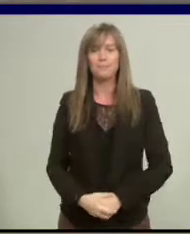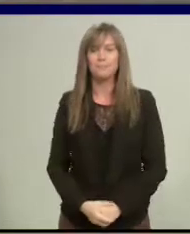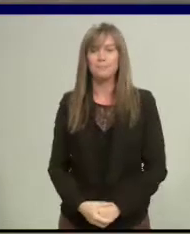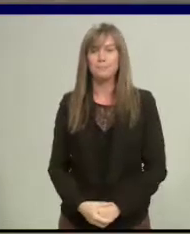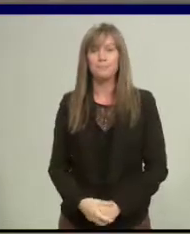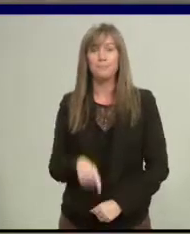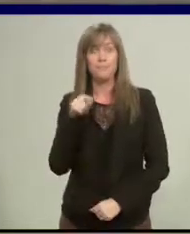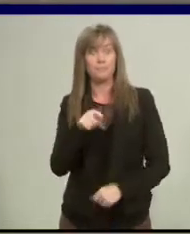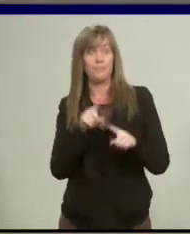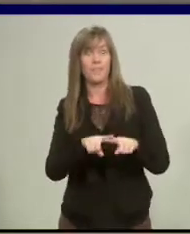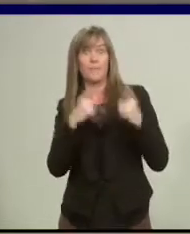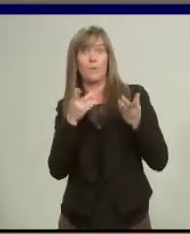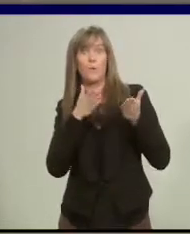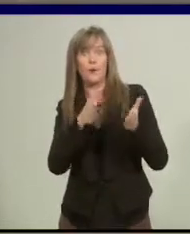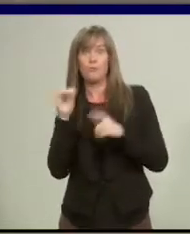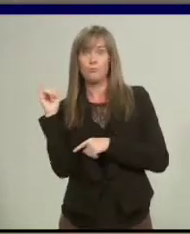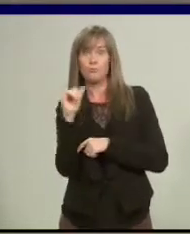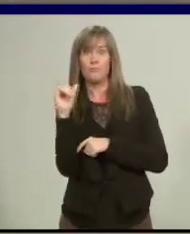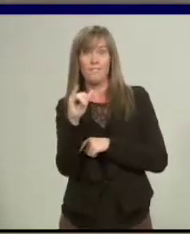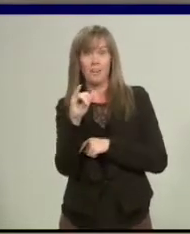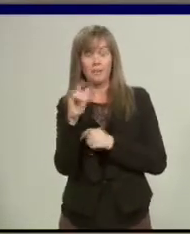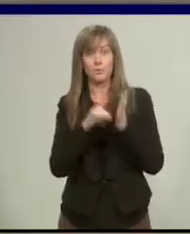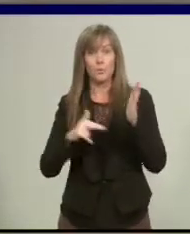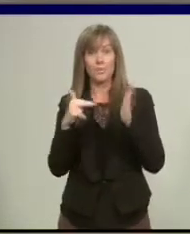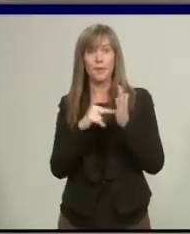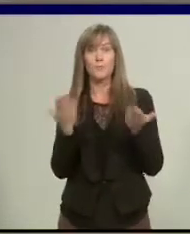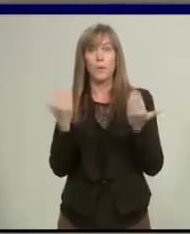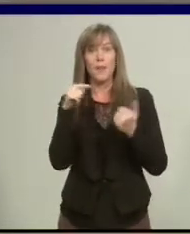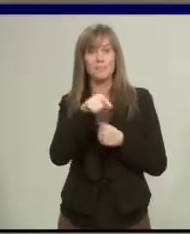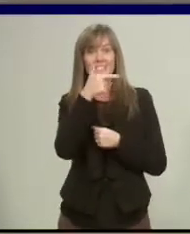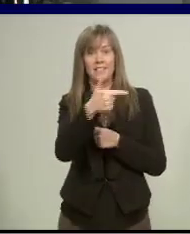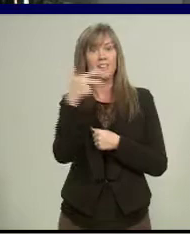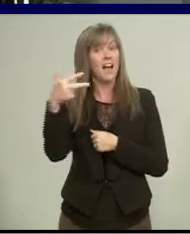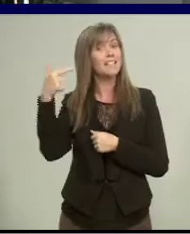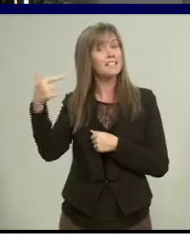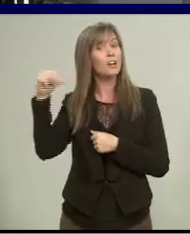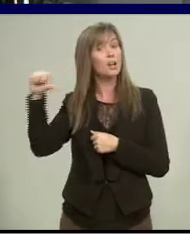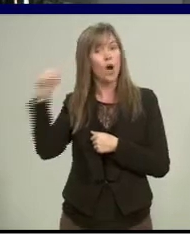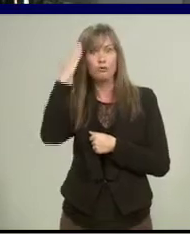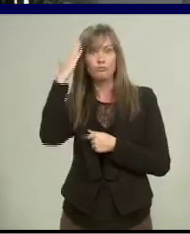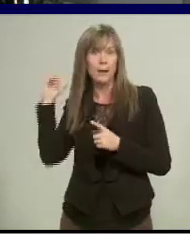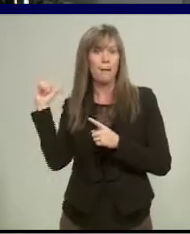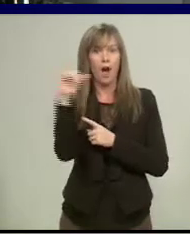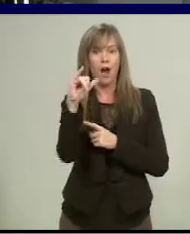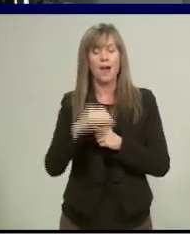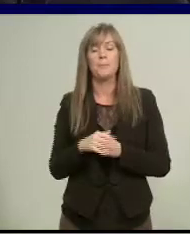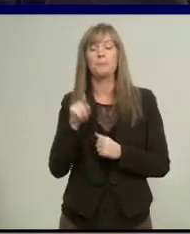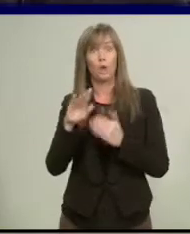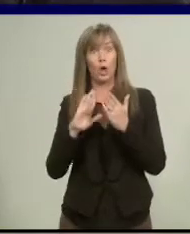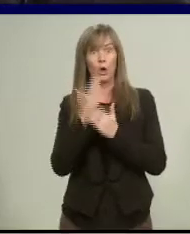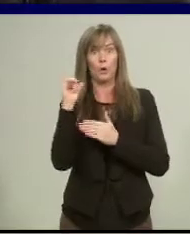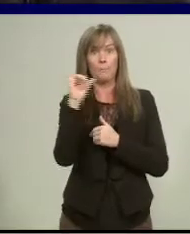A game changer in air travel in New Zealand. Welcome to the 7879 Dreamliner. This new plane